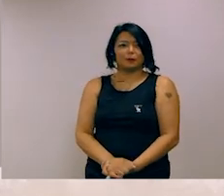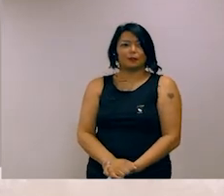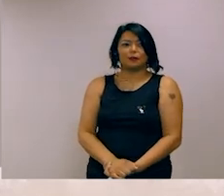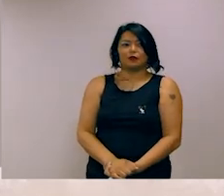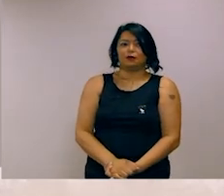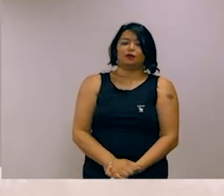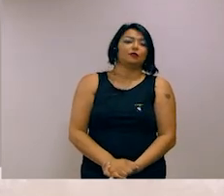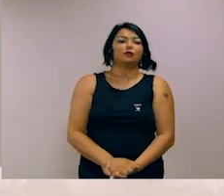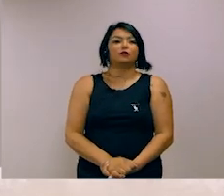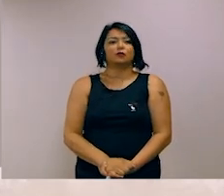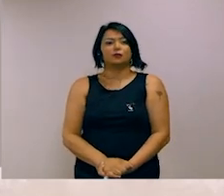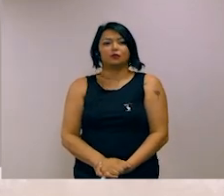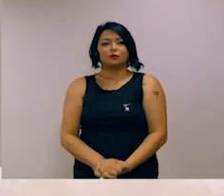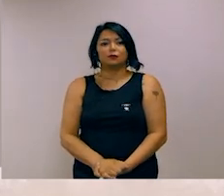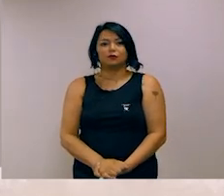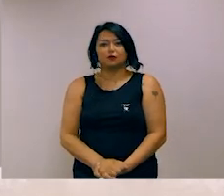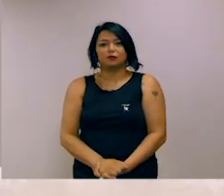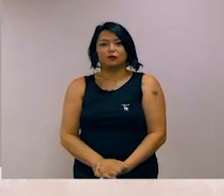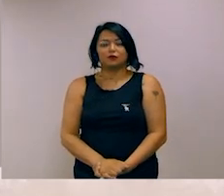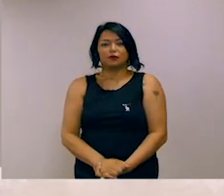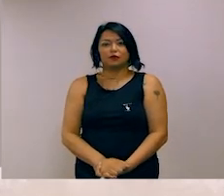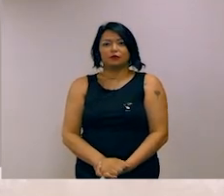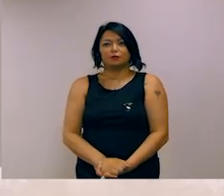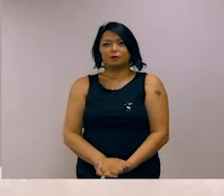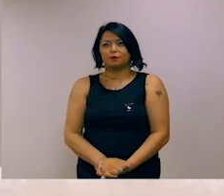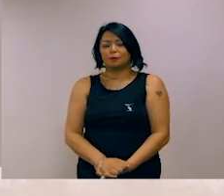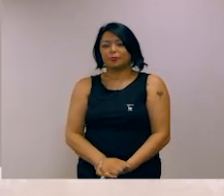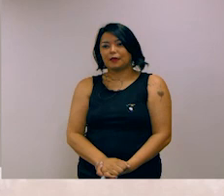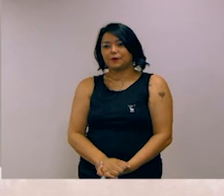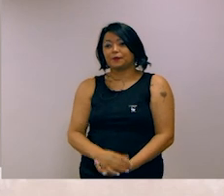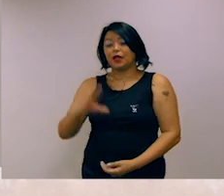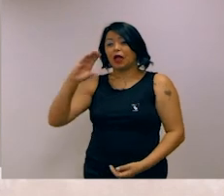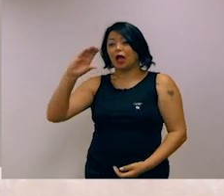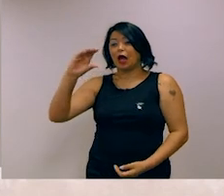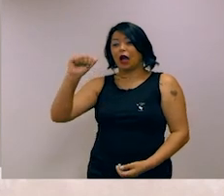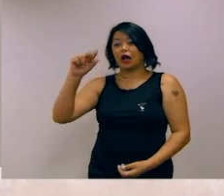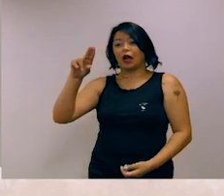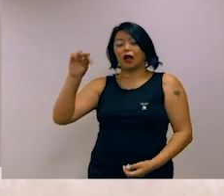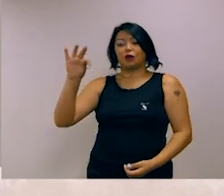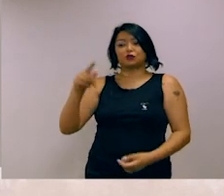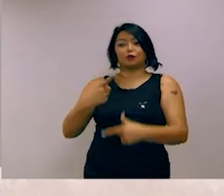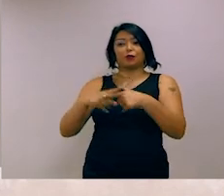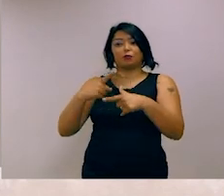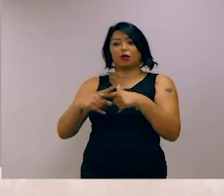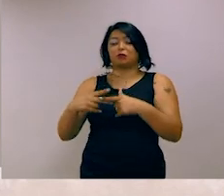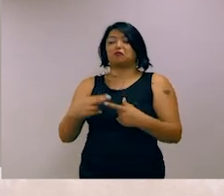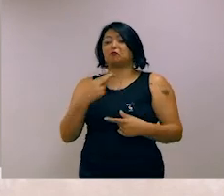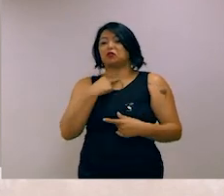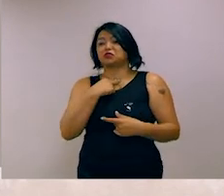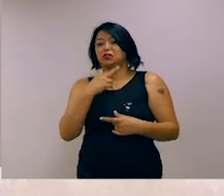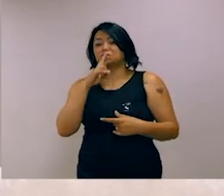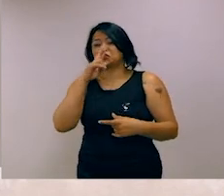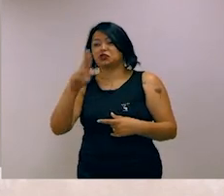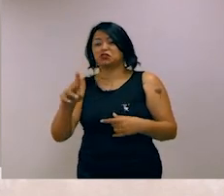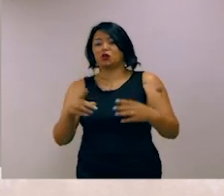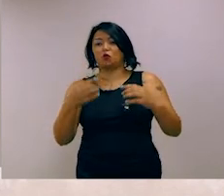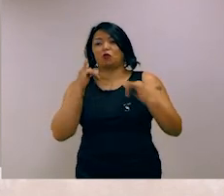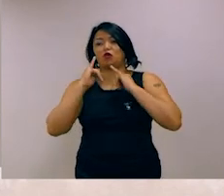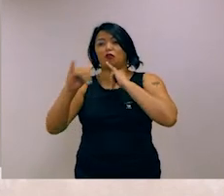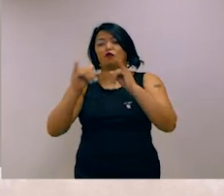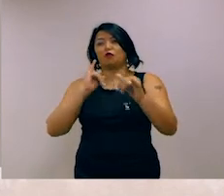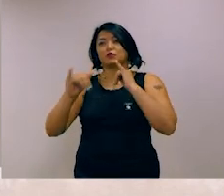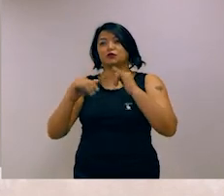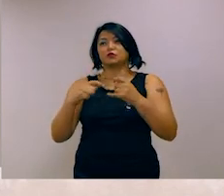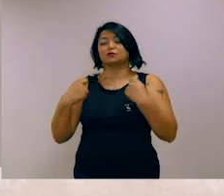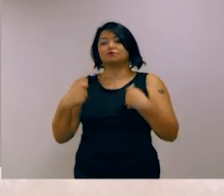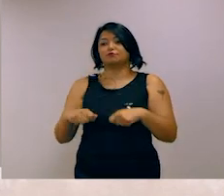be answered from data alone," which is to say, statistics alone is not enough. It's never enough. So in